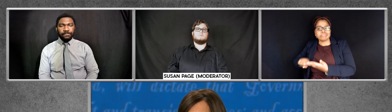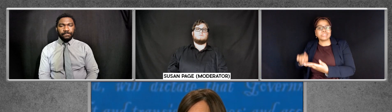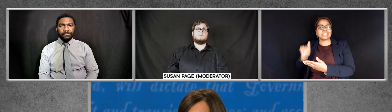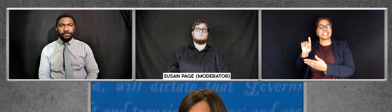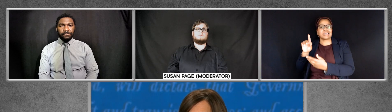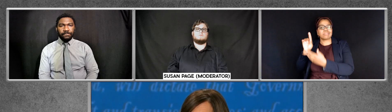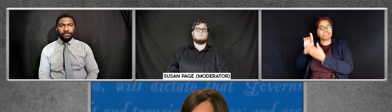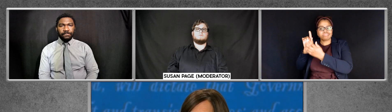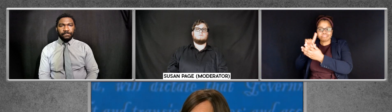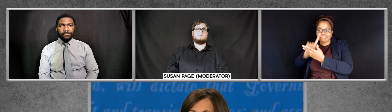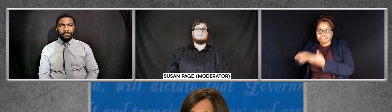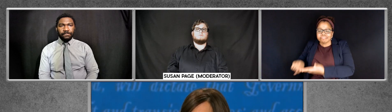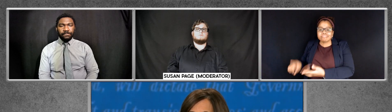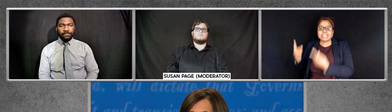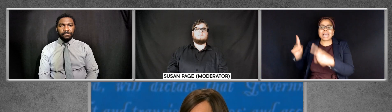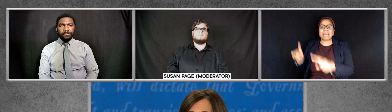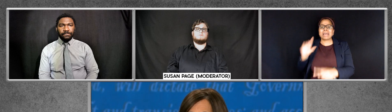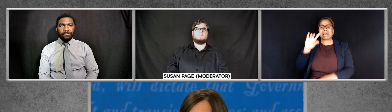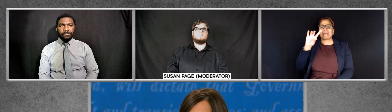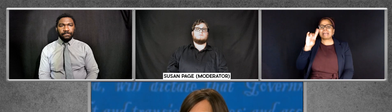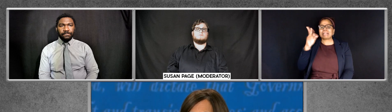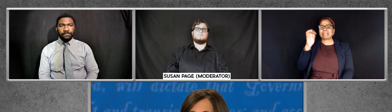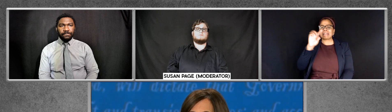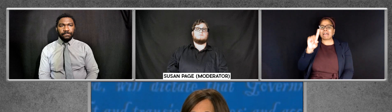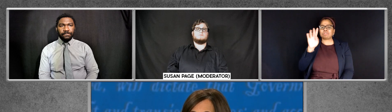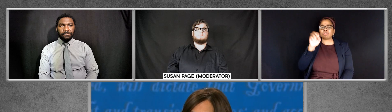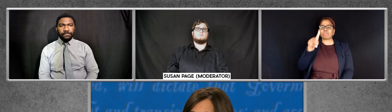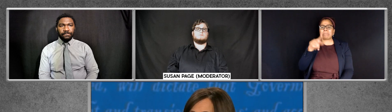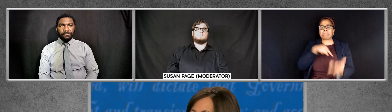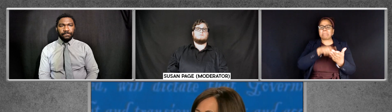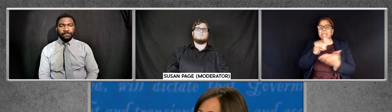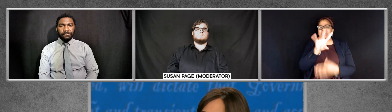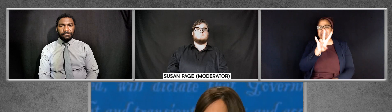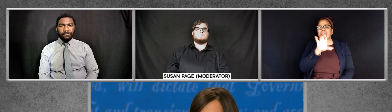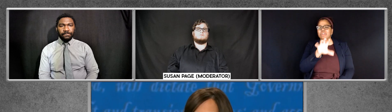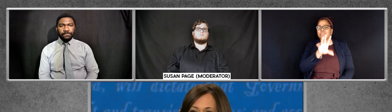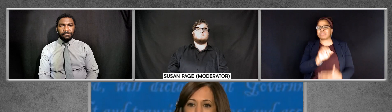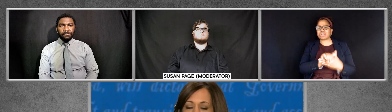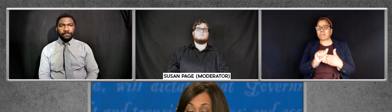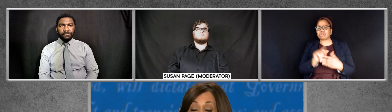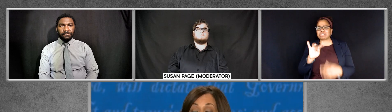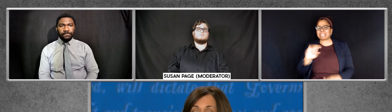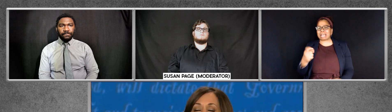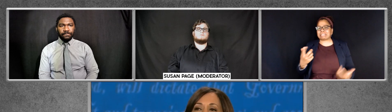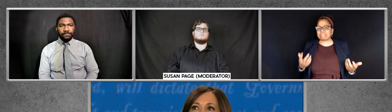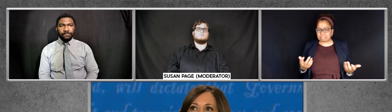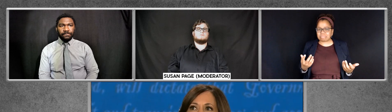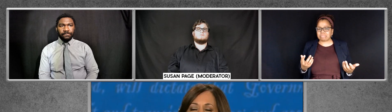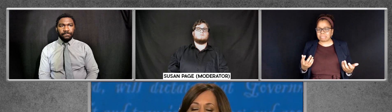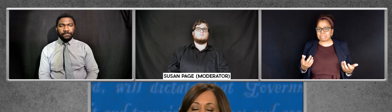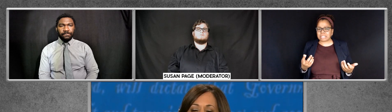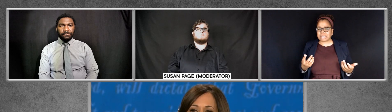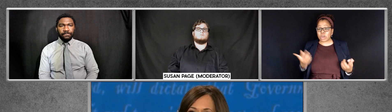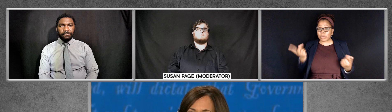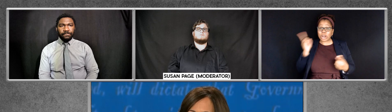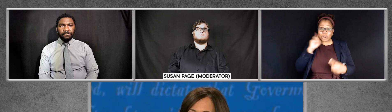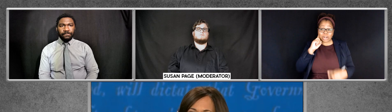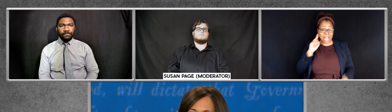Donald Trump paid $750 in taxes. When I first heard about it, I literally said, "You mean